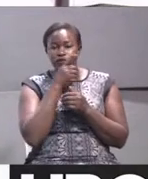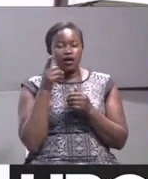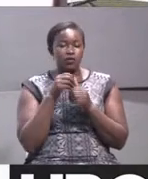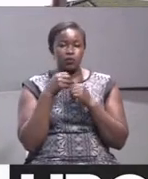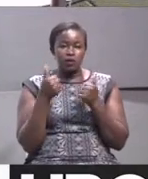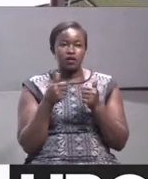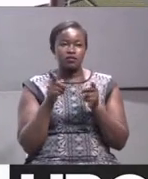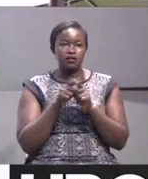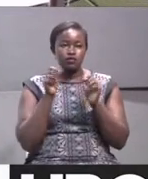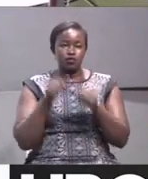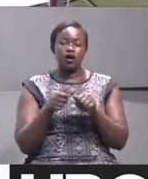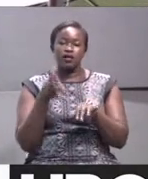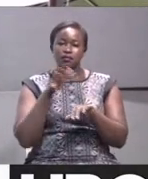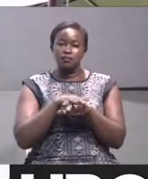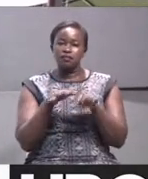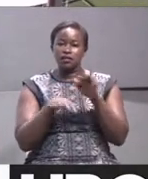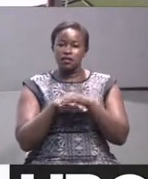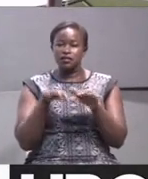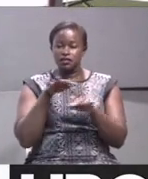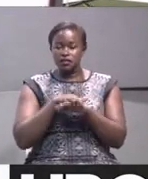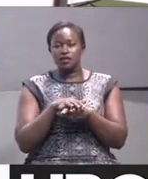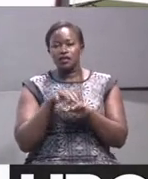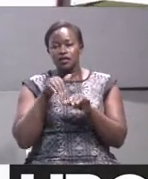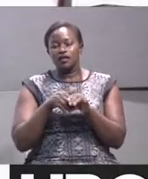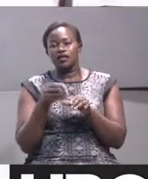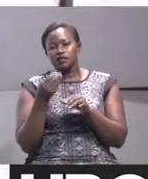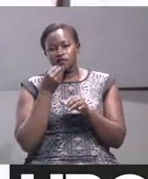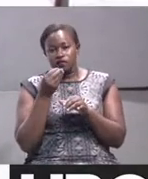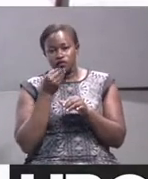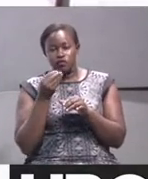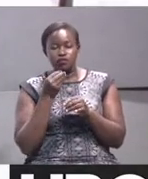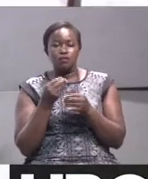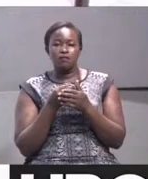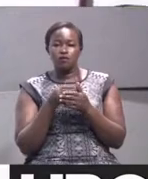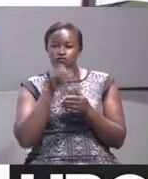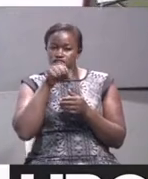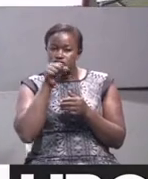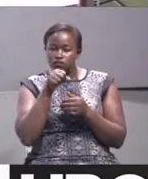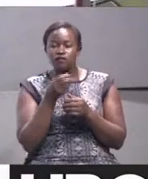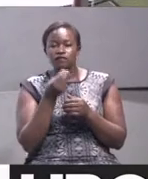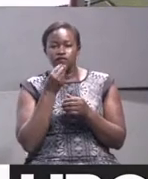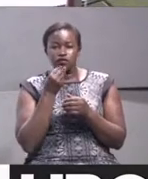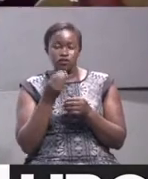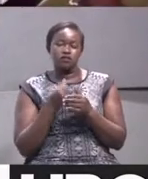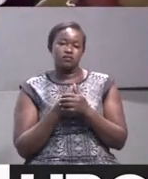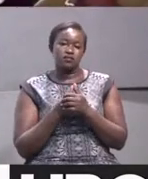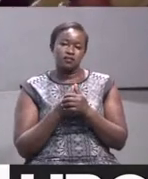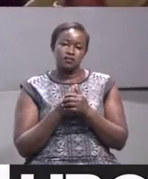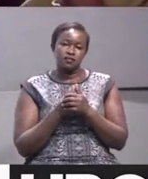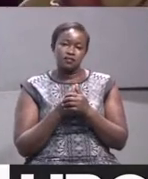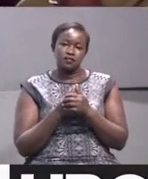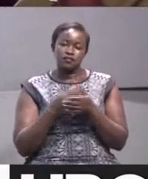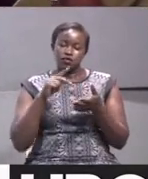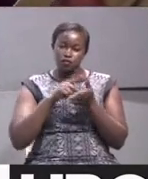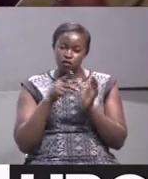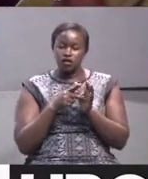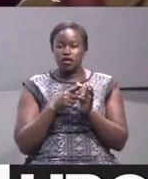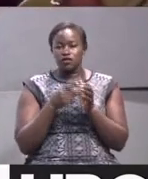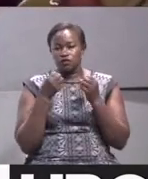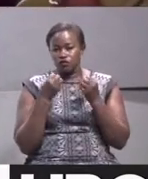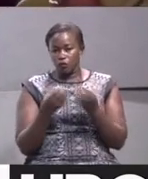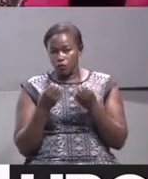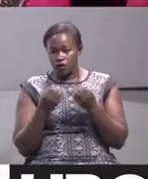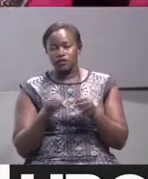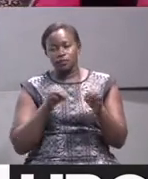can mix it in pig feeds. So that's one also I'm going to benefit. Project of Waste Management is coordinated